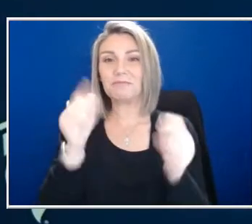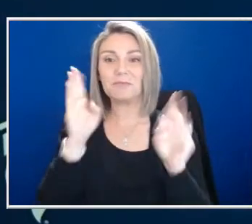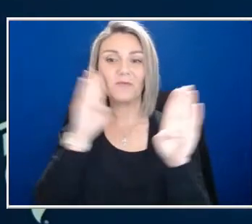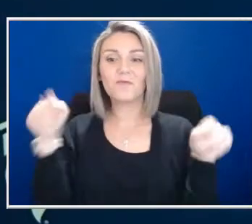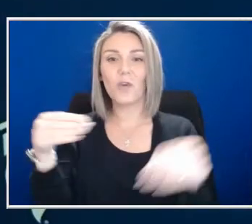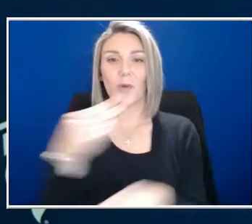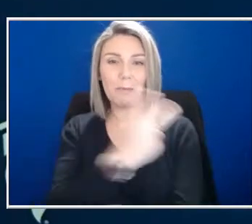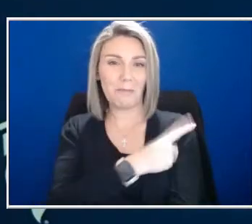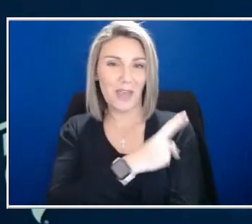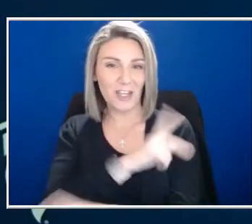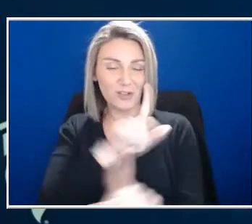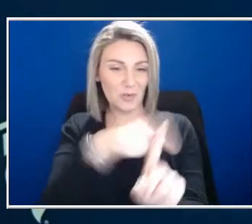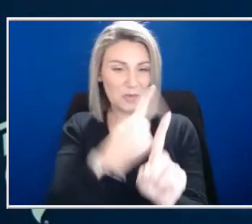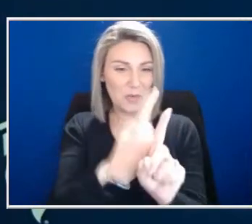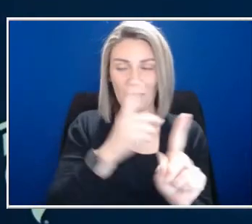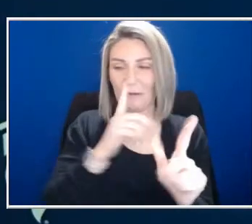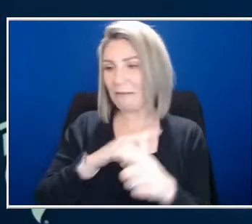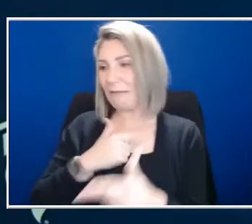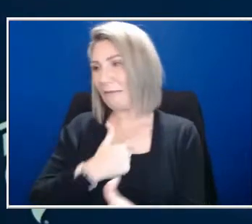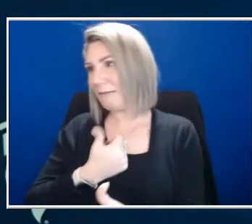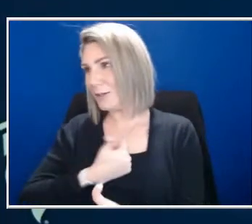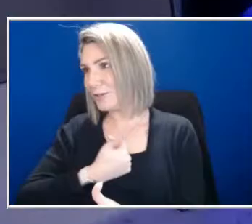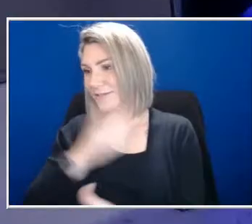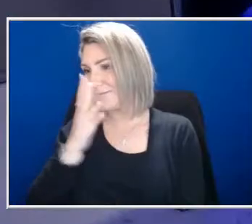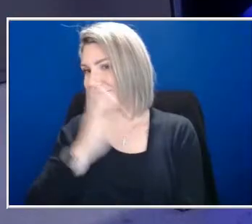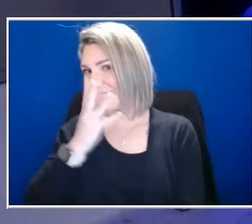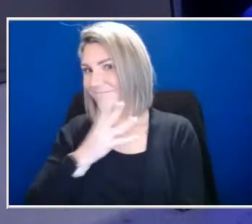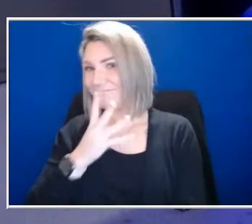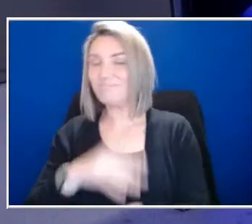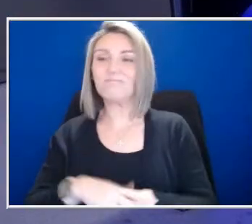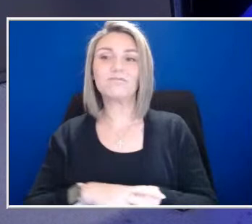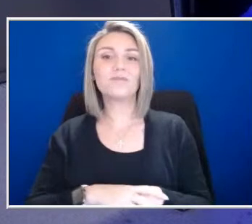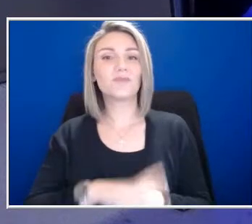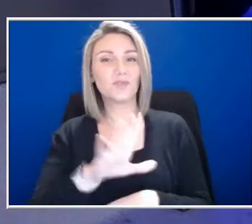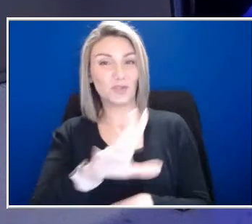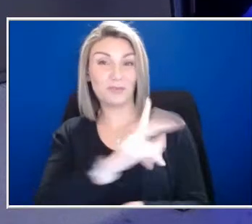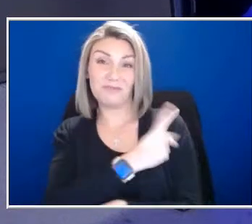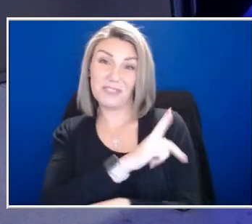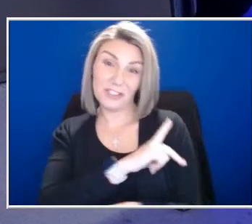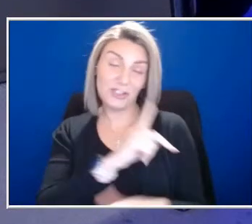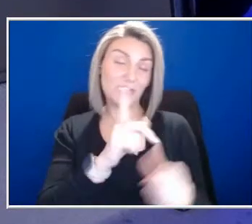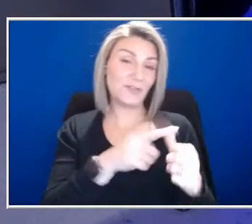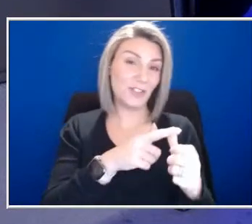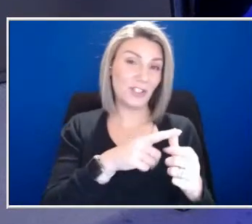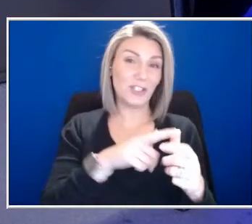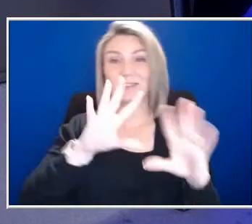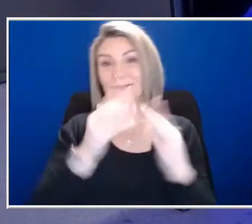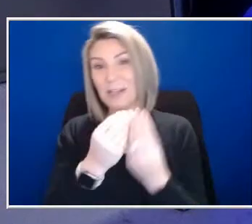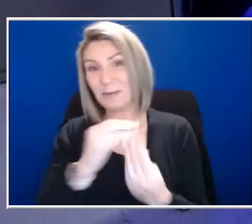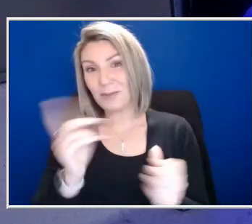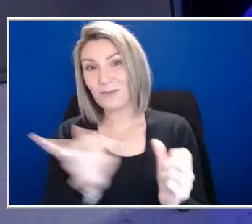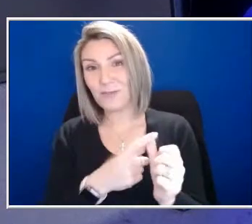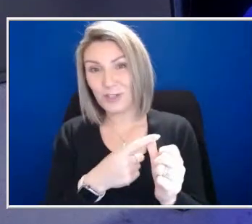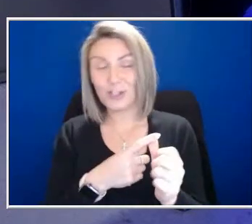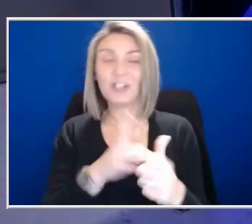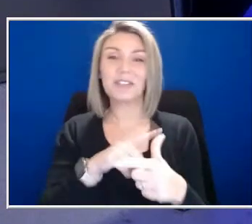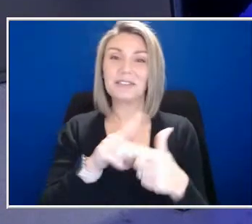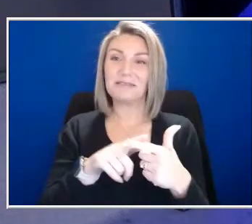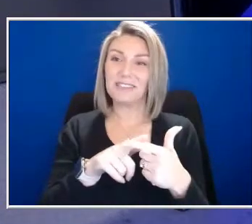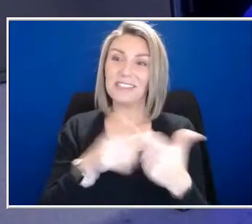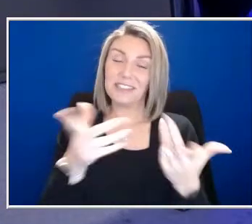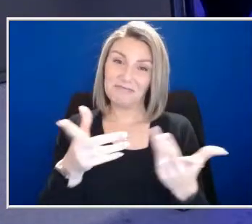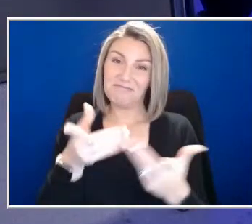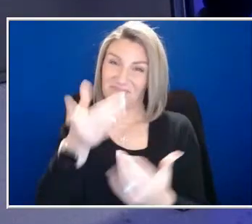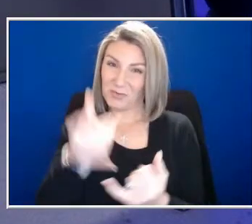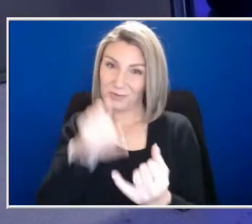and very slow to focus on ourselves. Put your patients first, family first, and oftentimes you all last. So tell